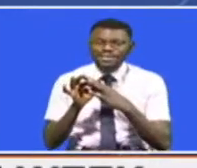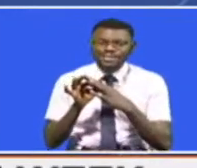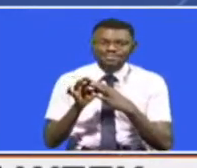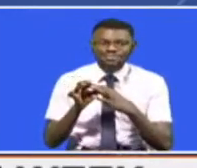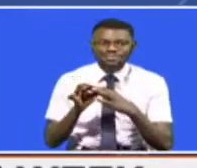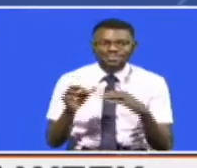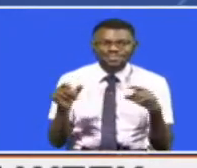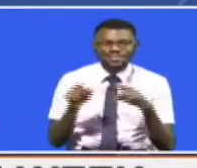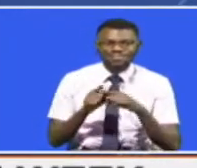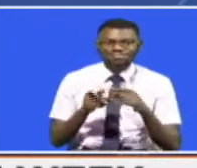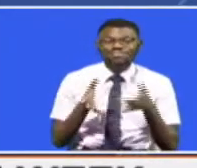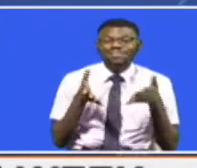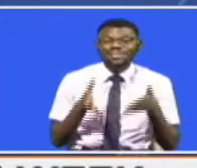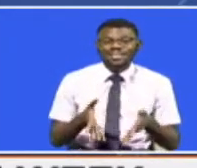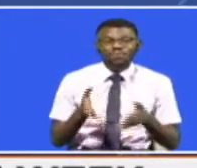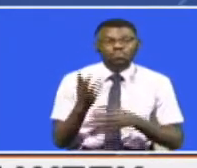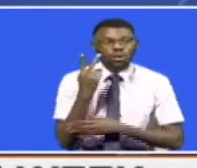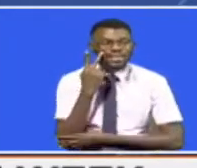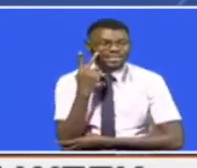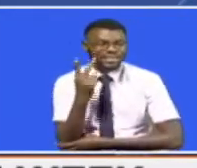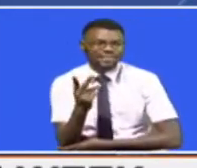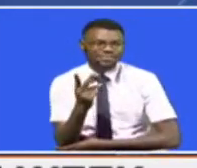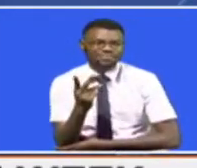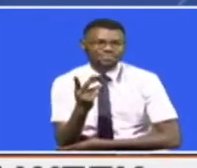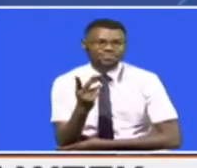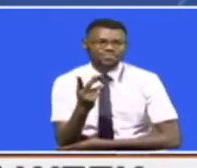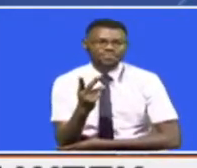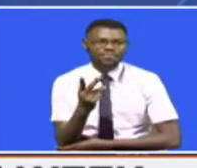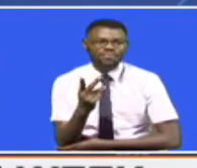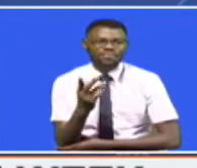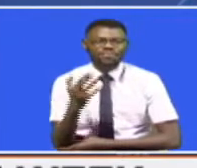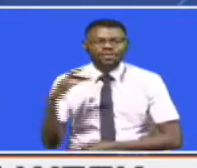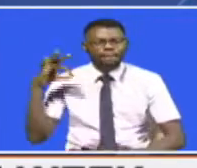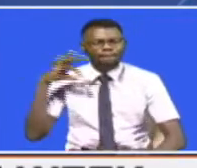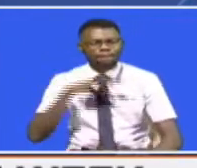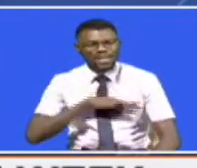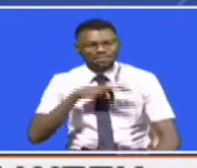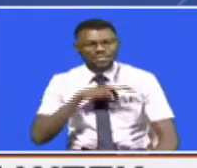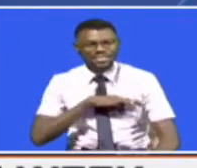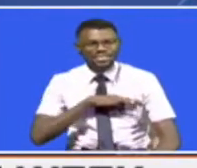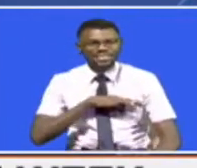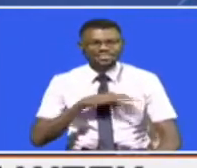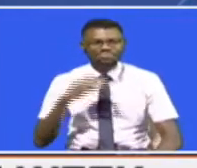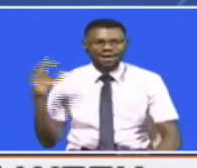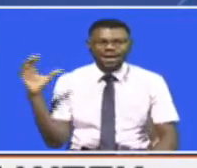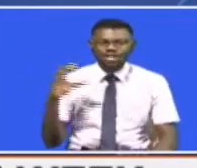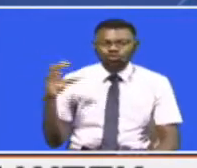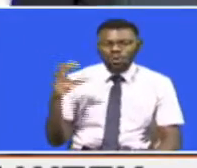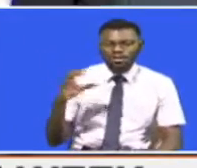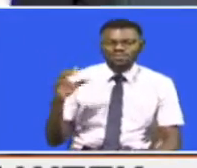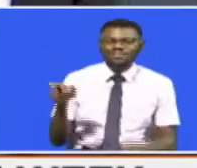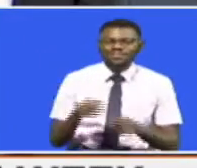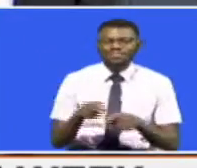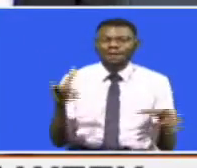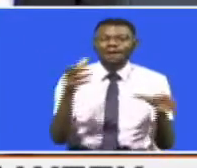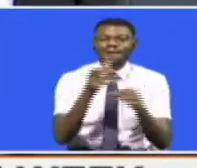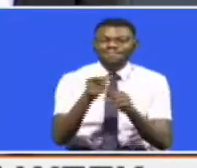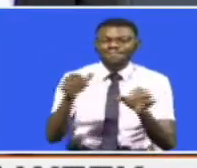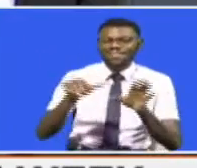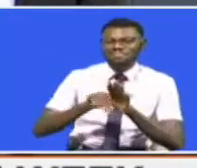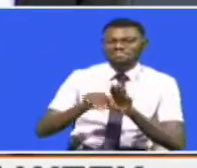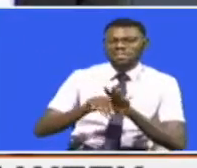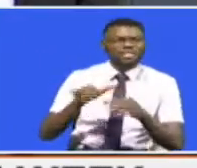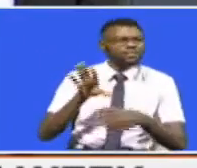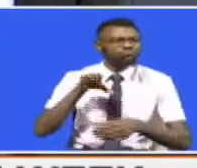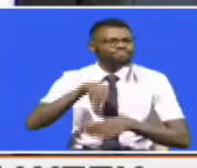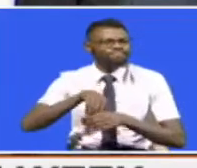we are conversant of the fact that these investments are required to bring in benefits for our customers and our stakeholders. At the same time,